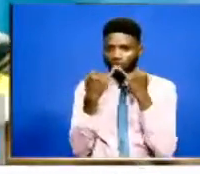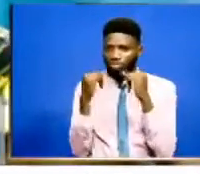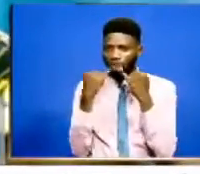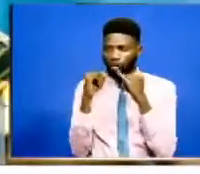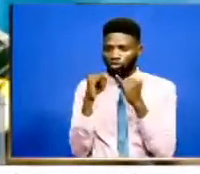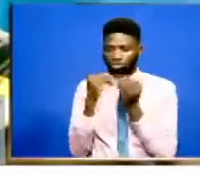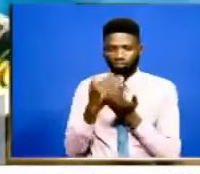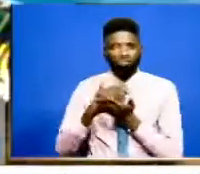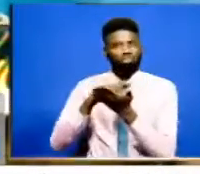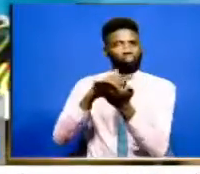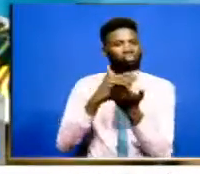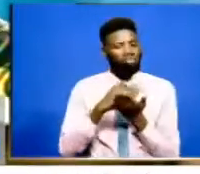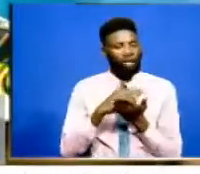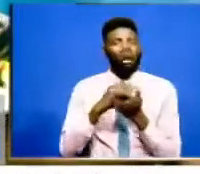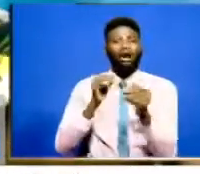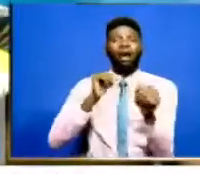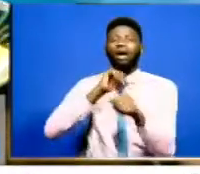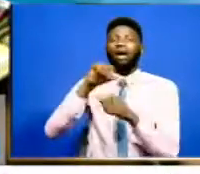about